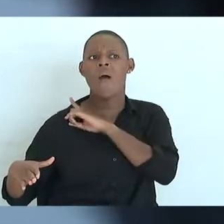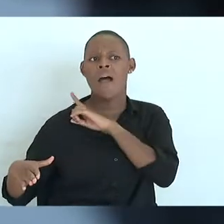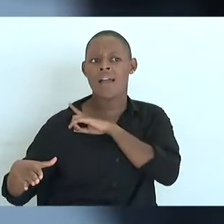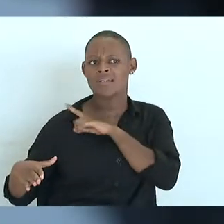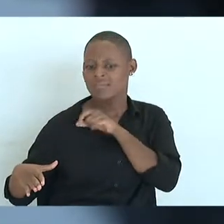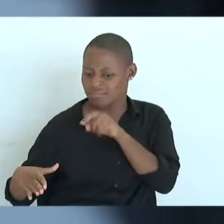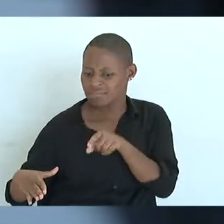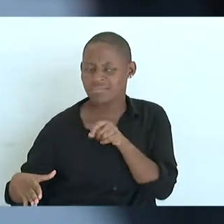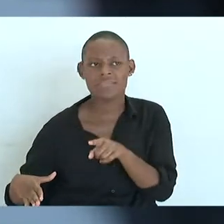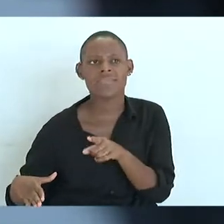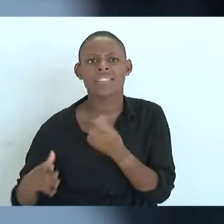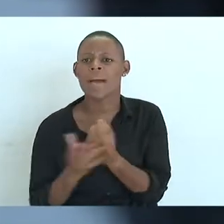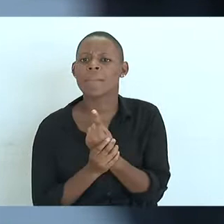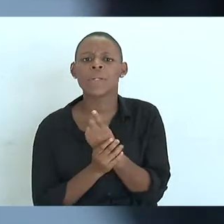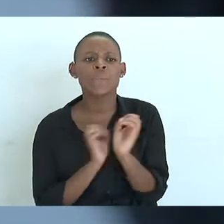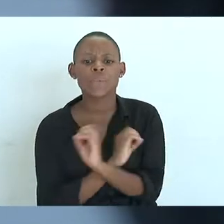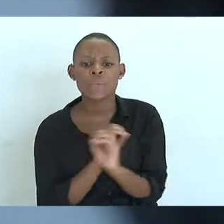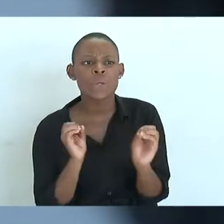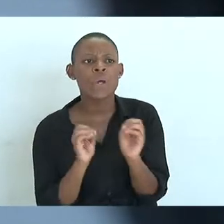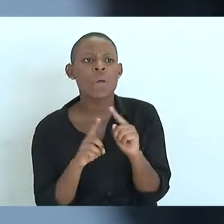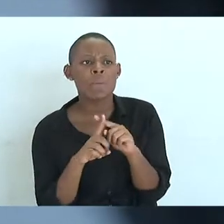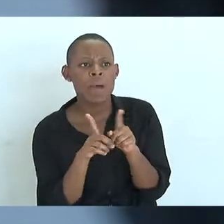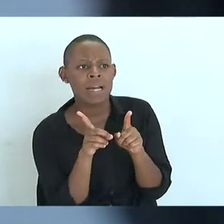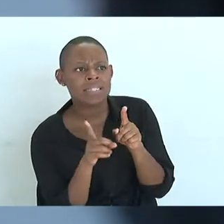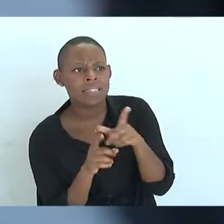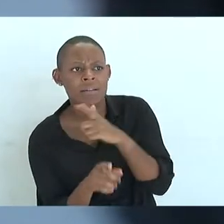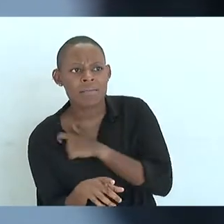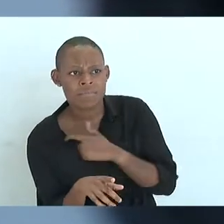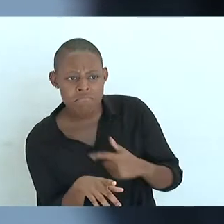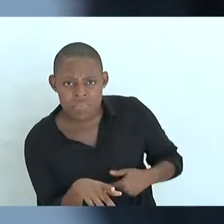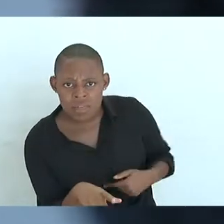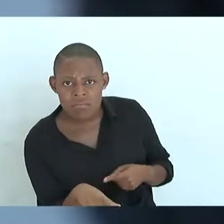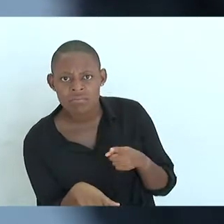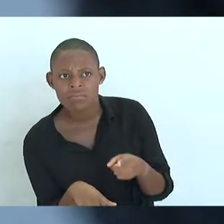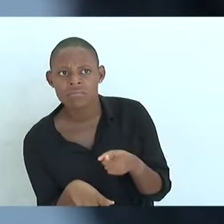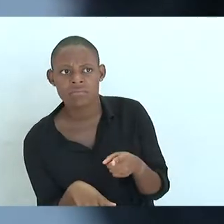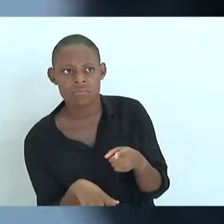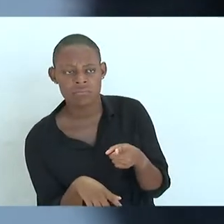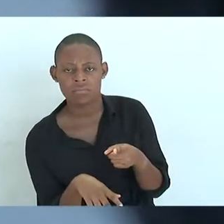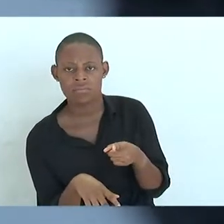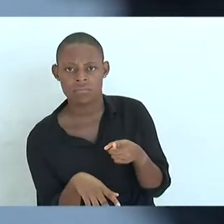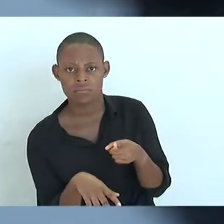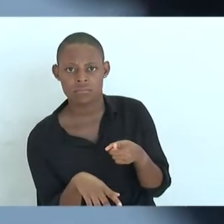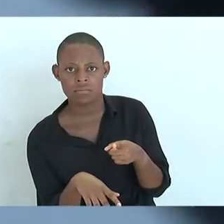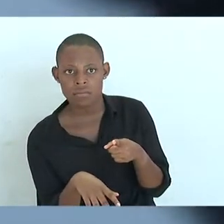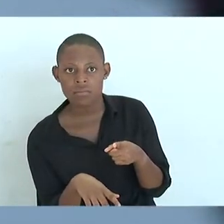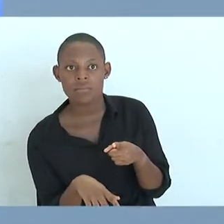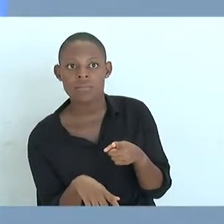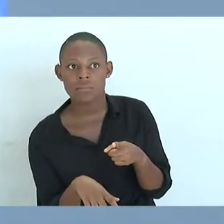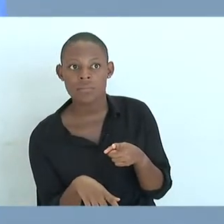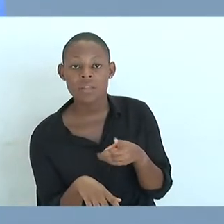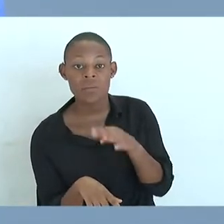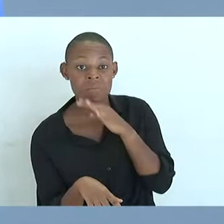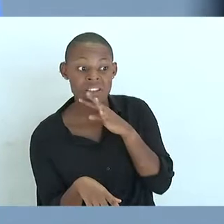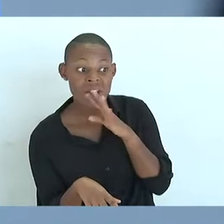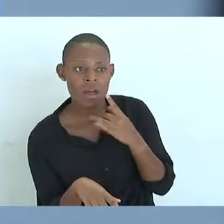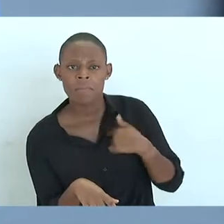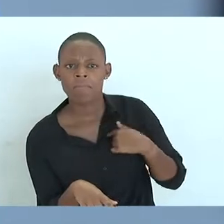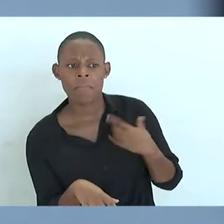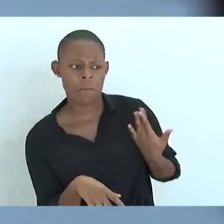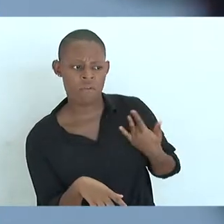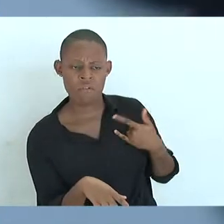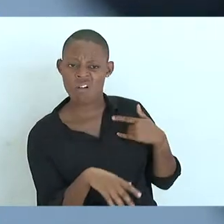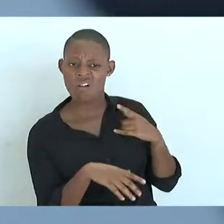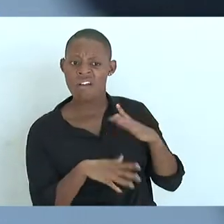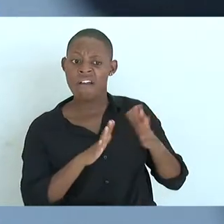Yet, Minister, Premier, I am a direct descendant of one of these claims in this collective land